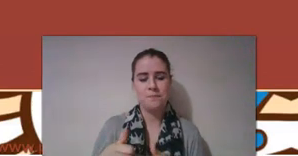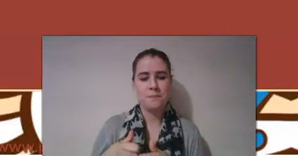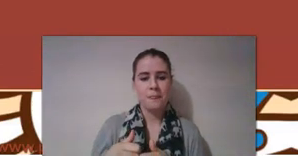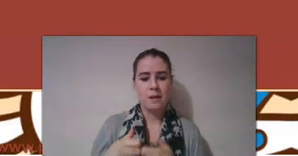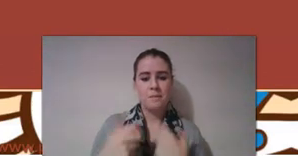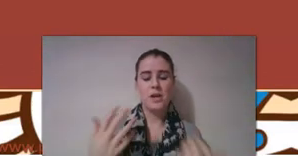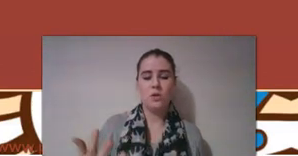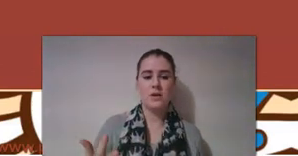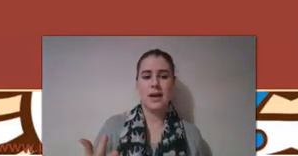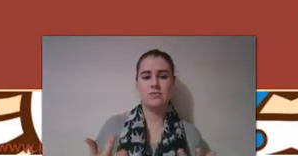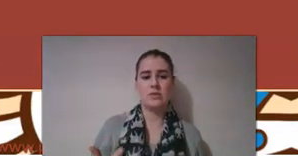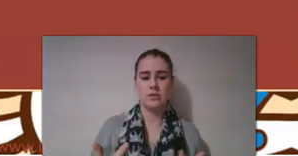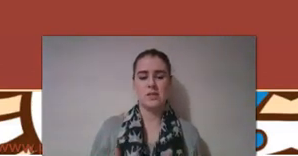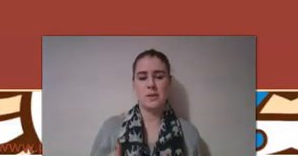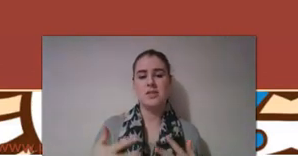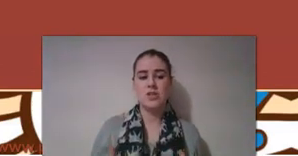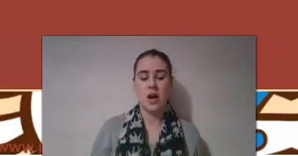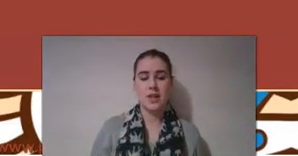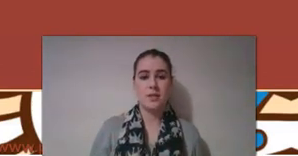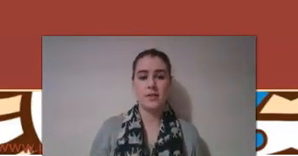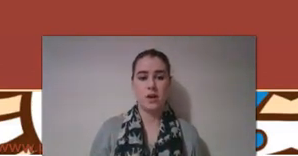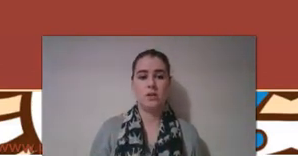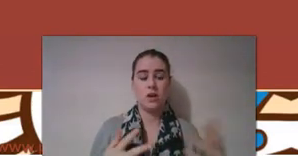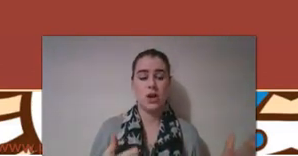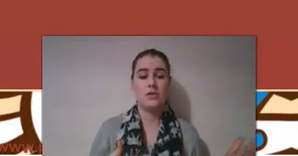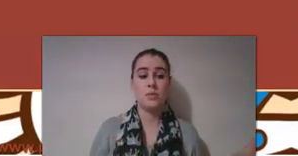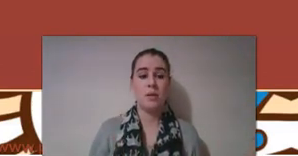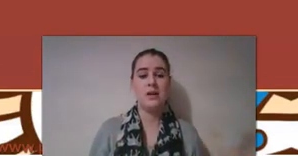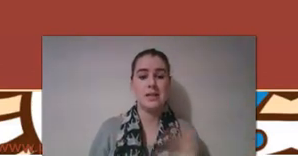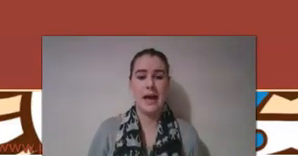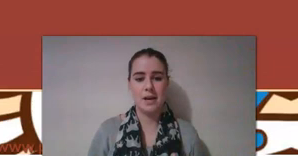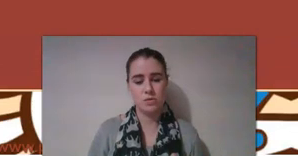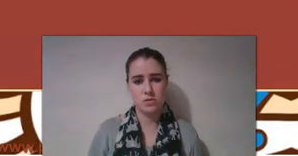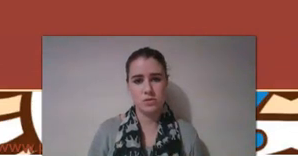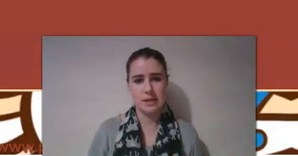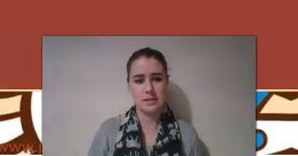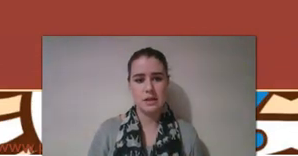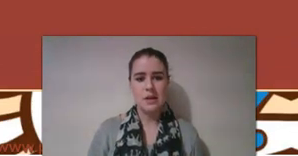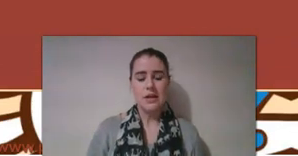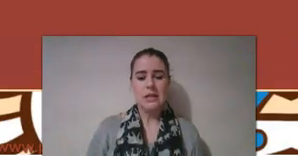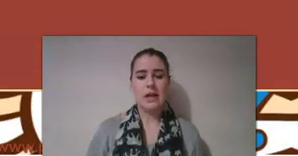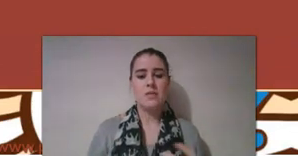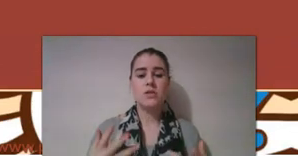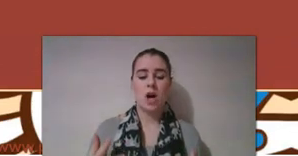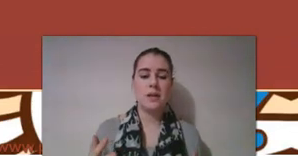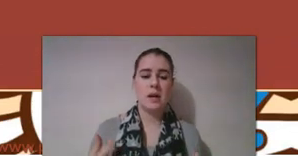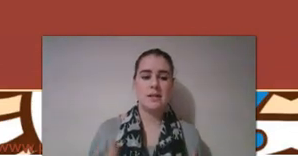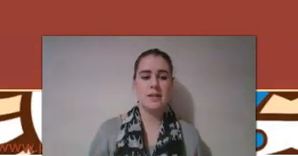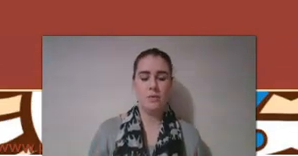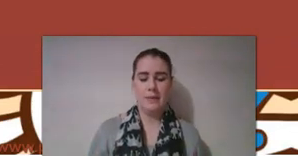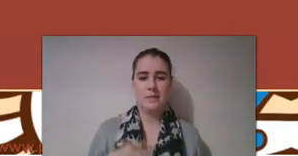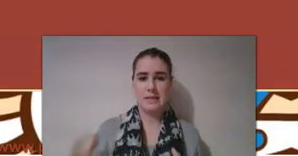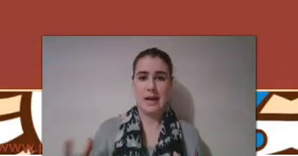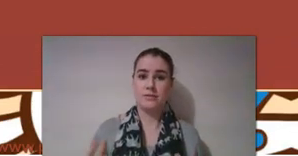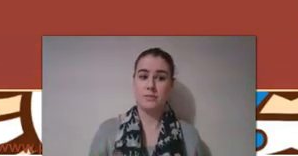as well. But they also had resources to be able to dye their own clothes with plant and animal sources. Now, the most common colours